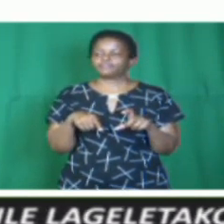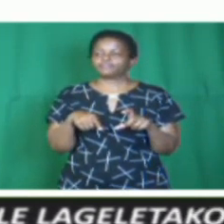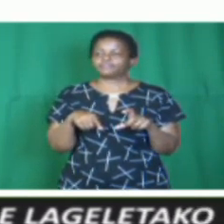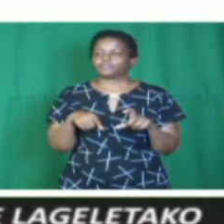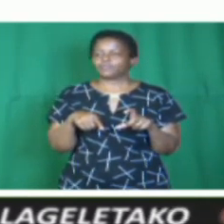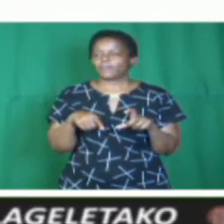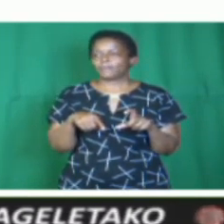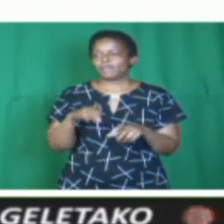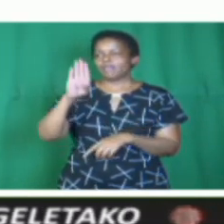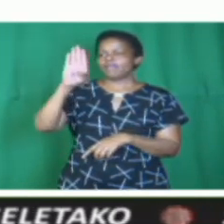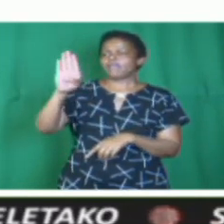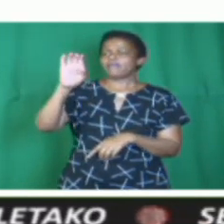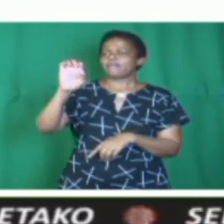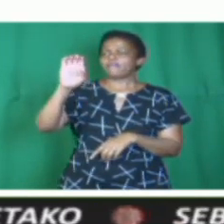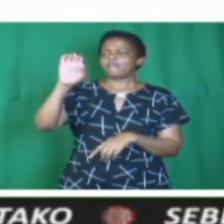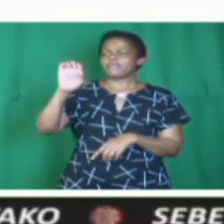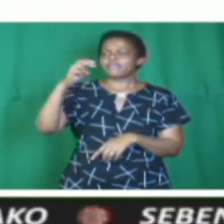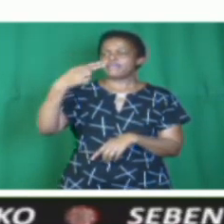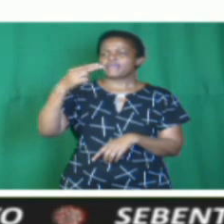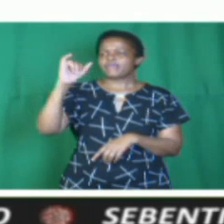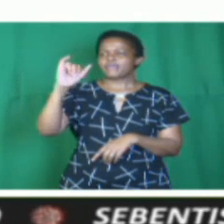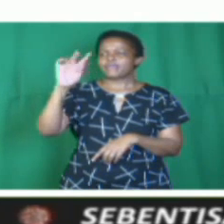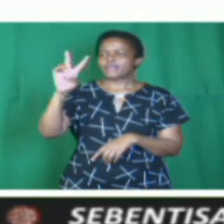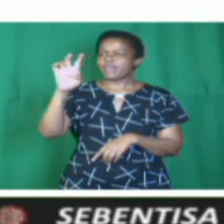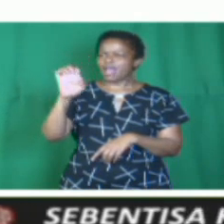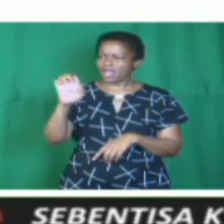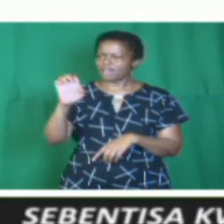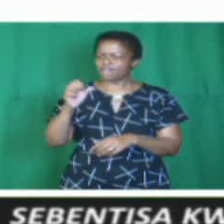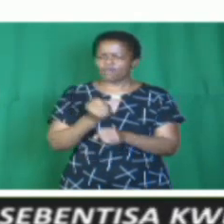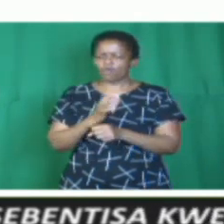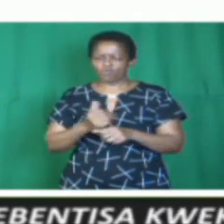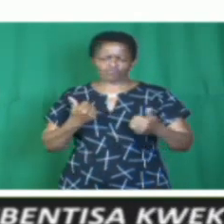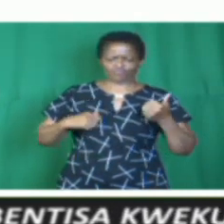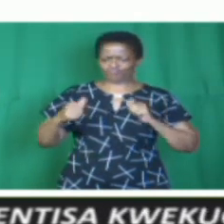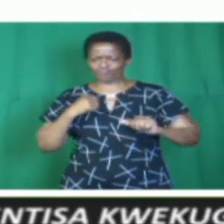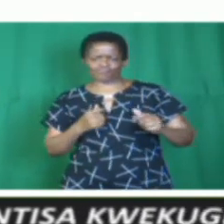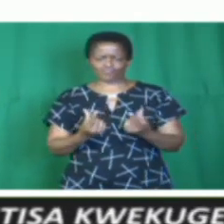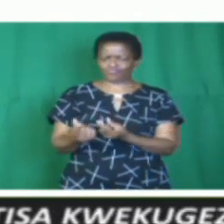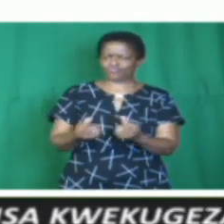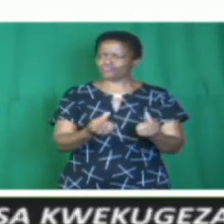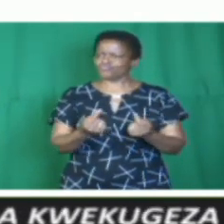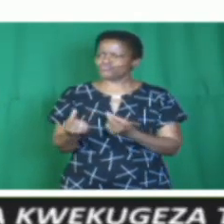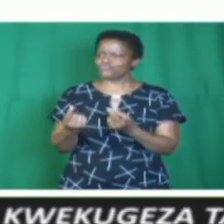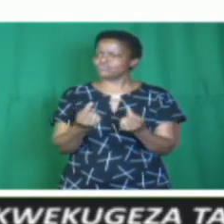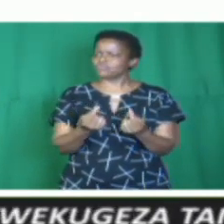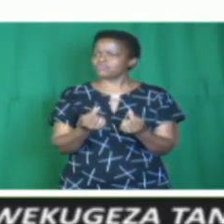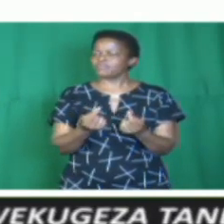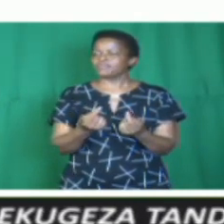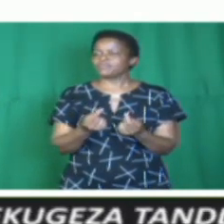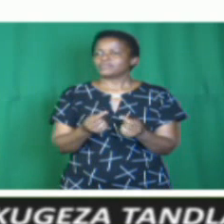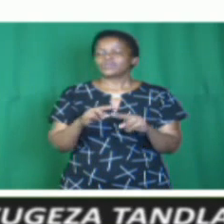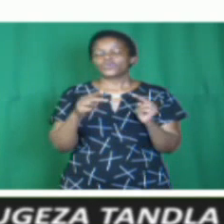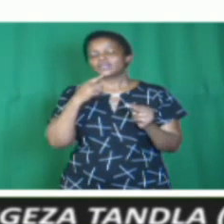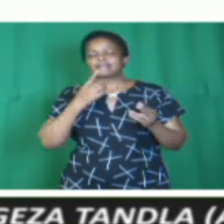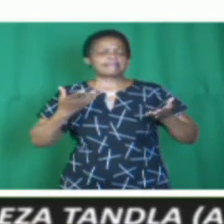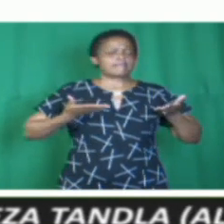A beehive of activities. The writer did not say that it is a busy place, it